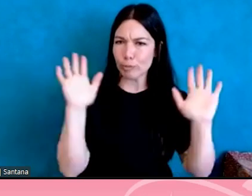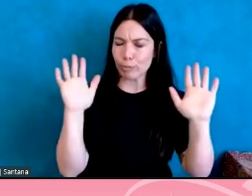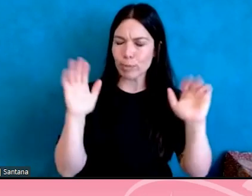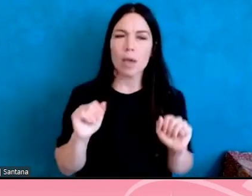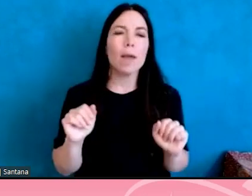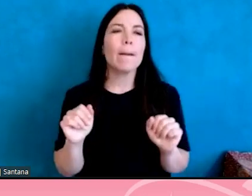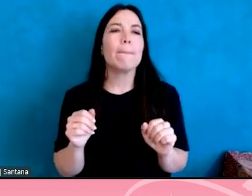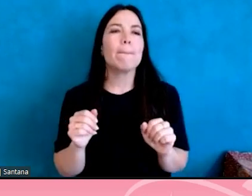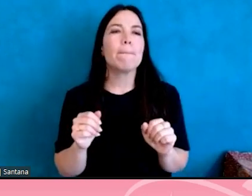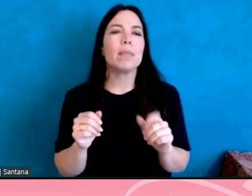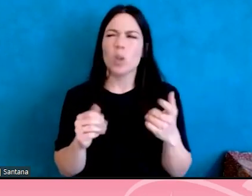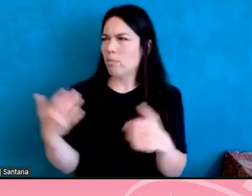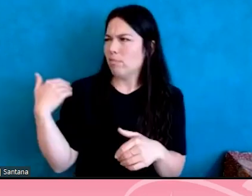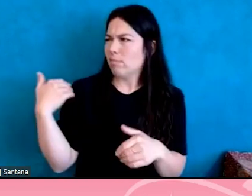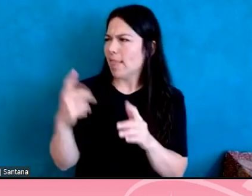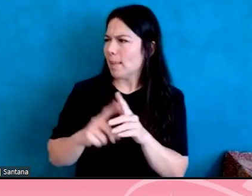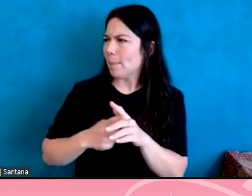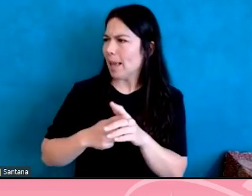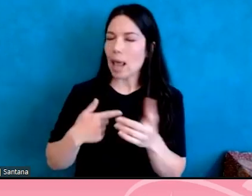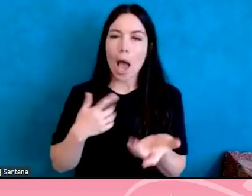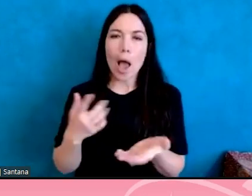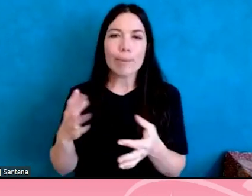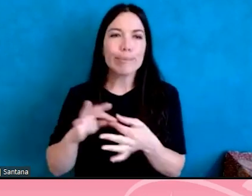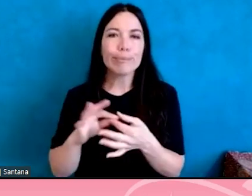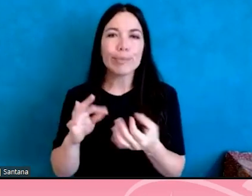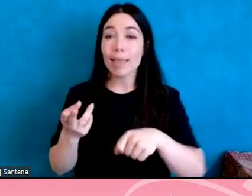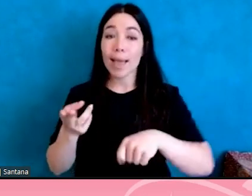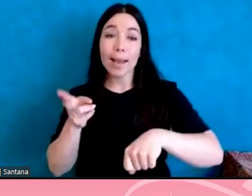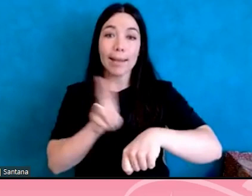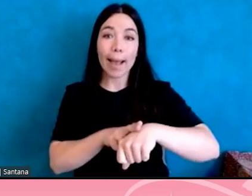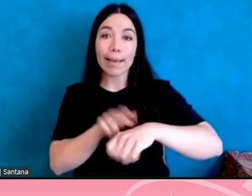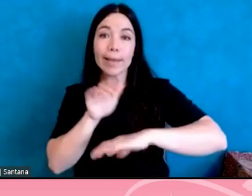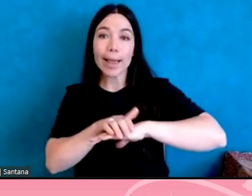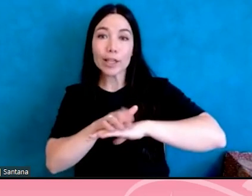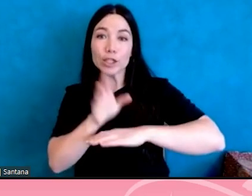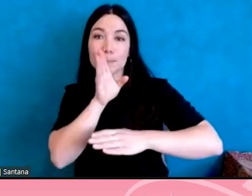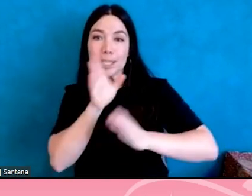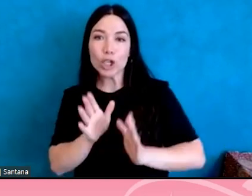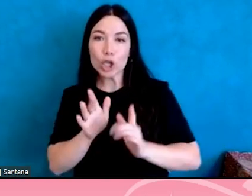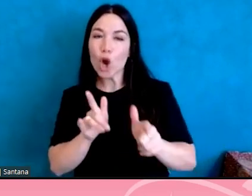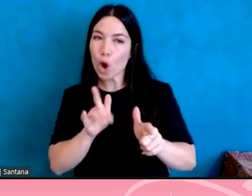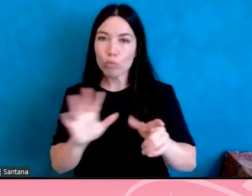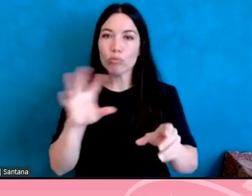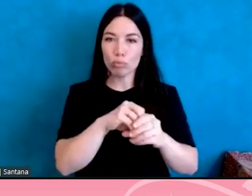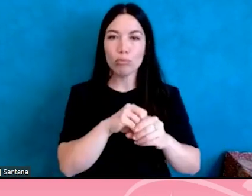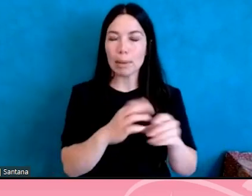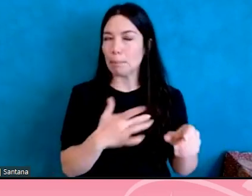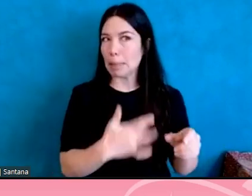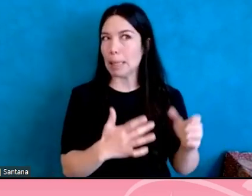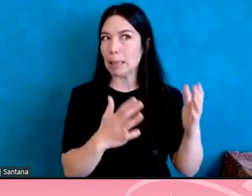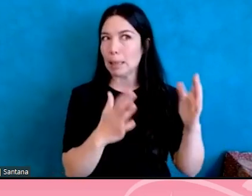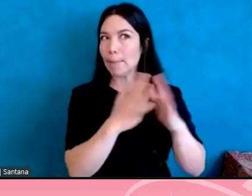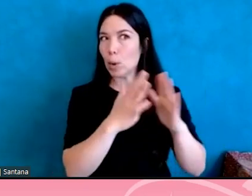talked about the native English speaker as belonging to a community of middle-class white